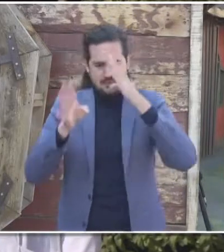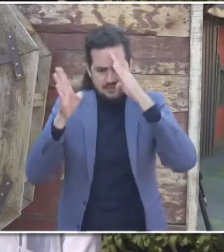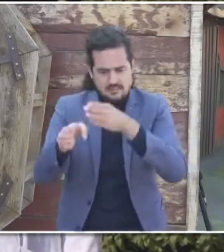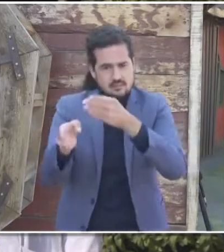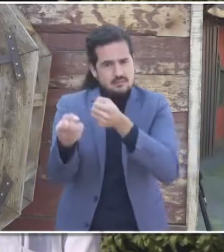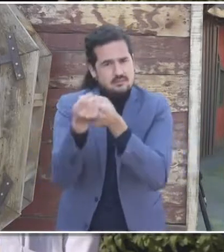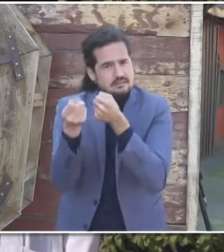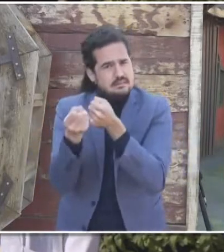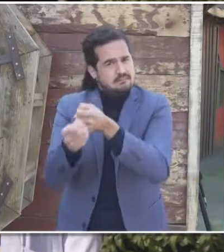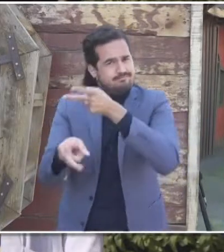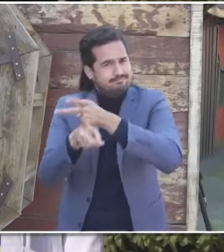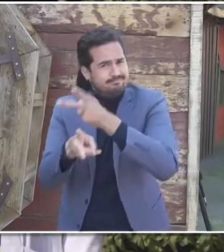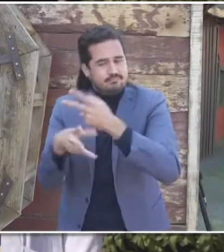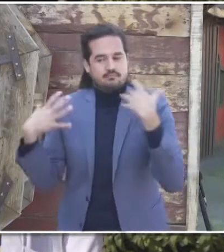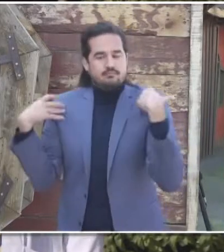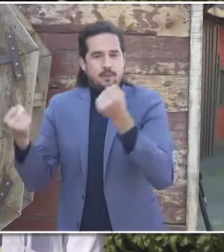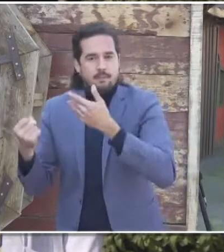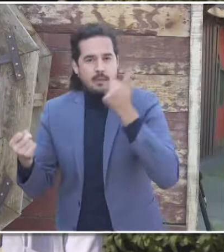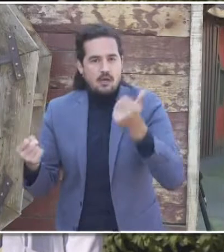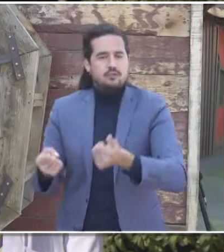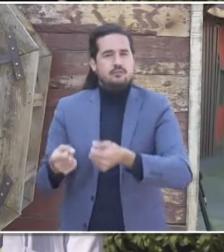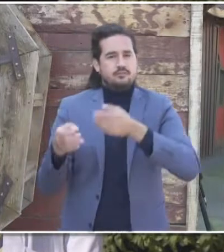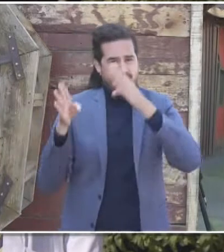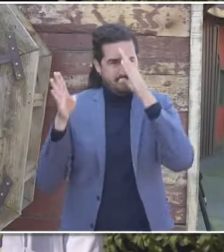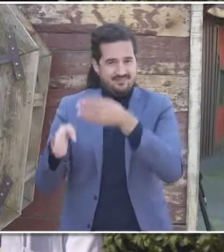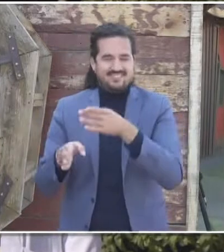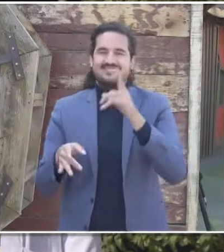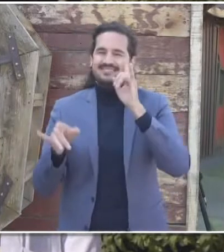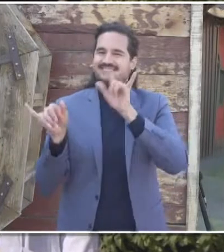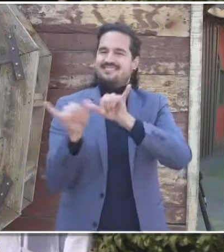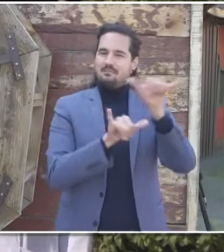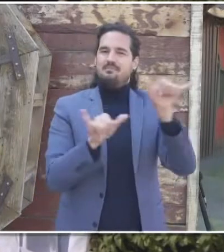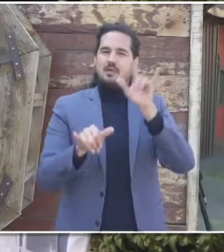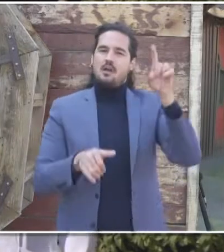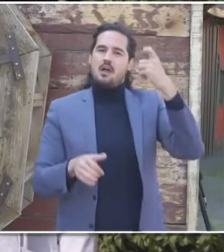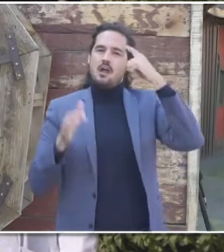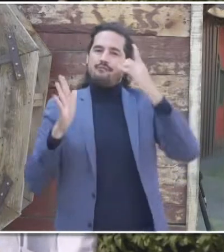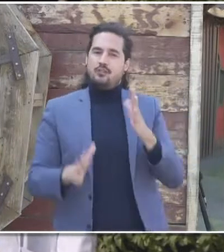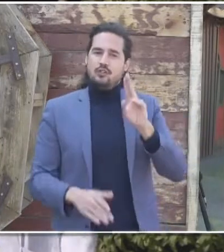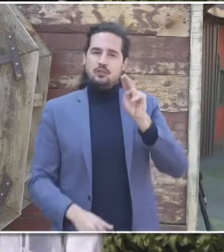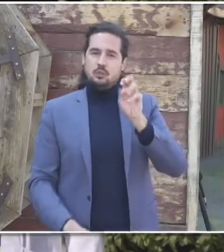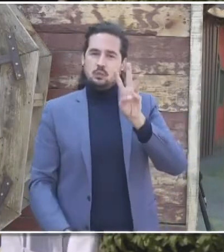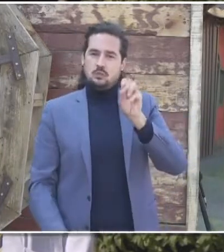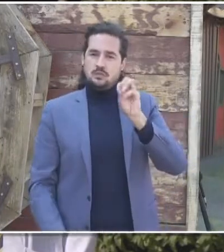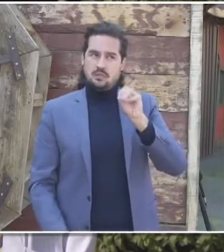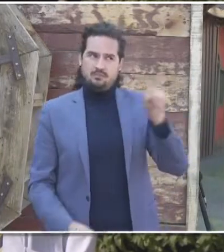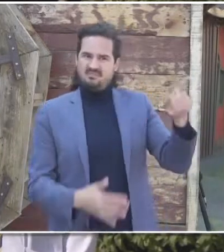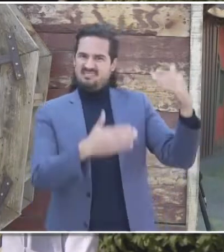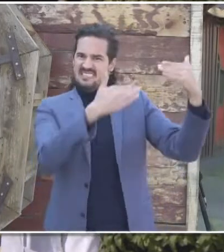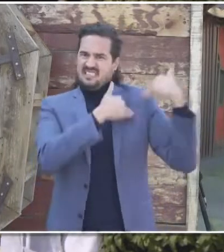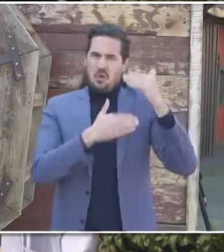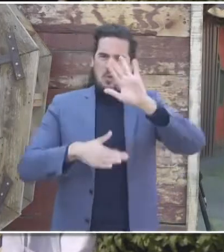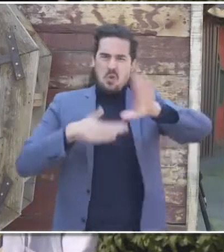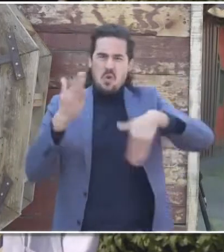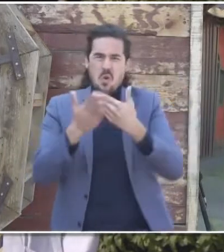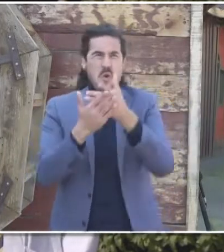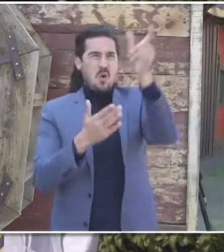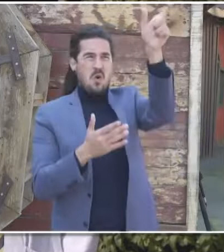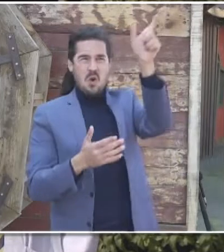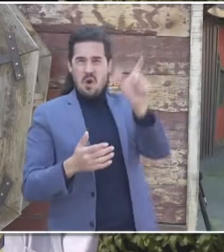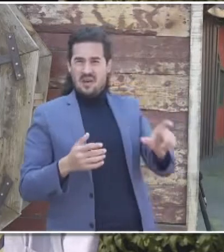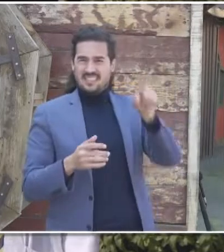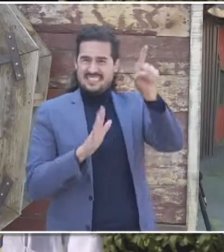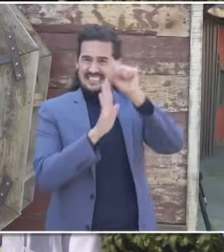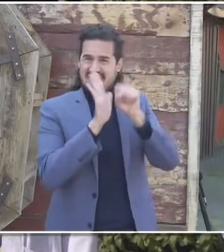I must imagine our governor feels for the great state of California and all Californians as he is providing resources and